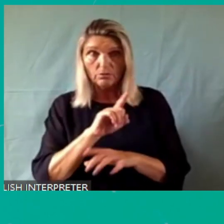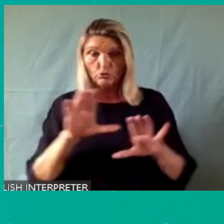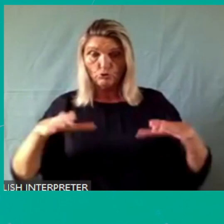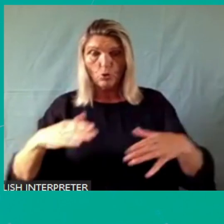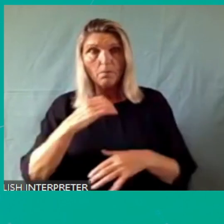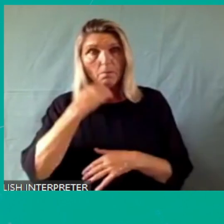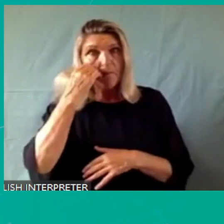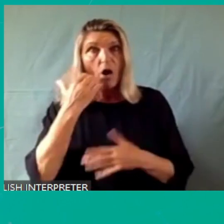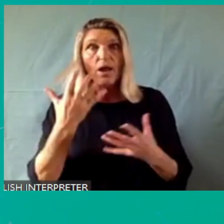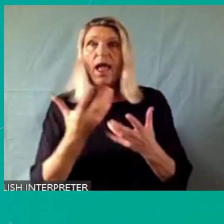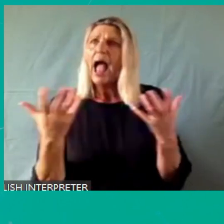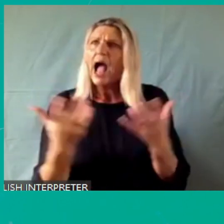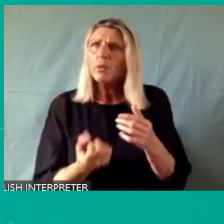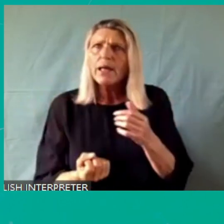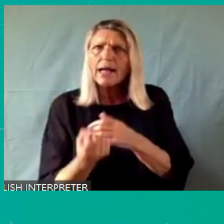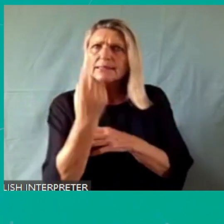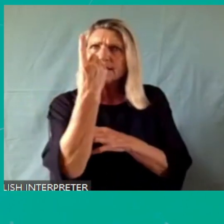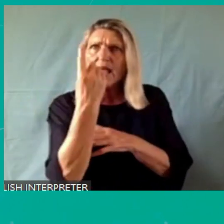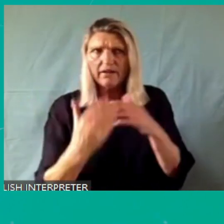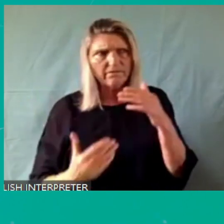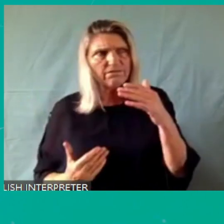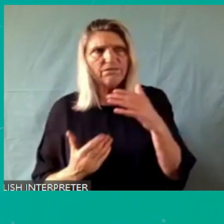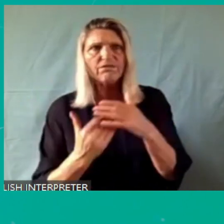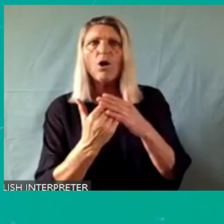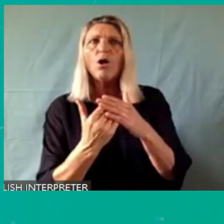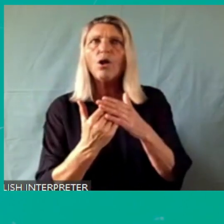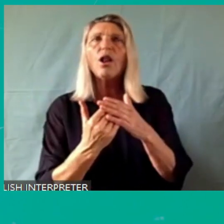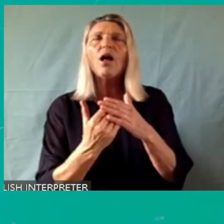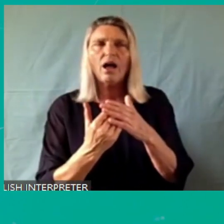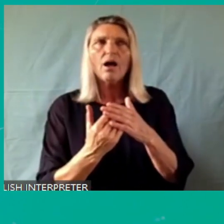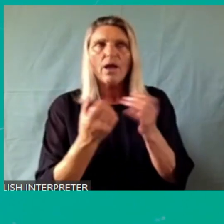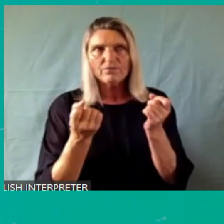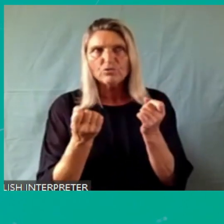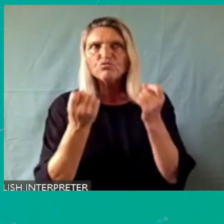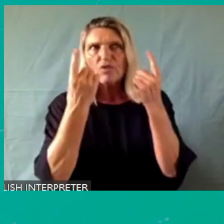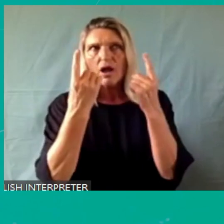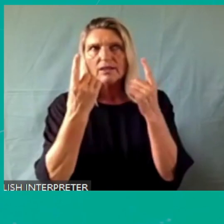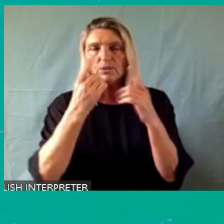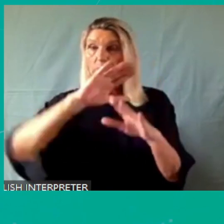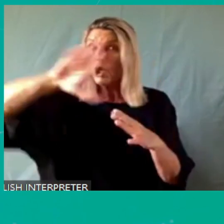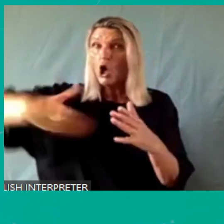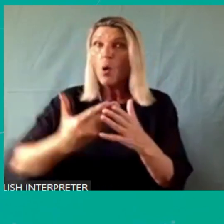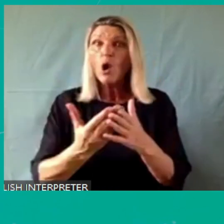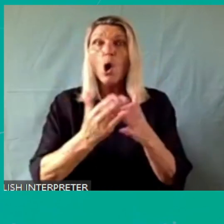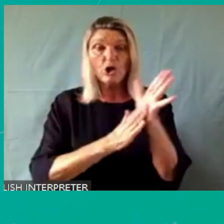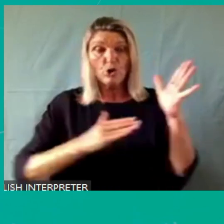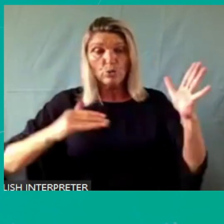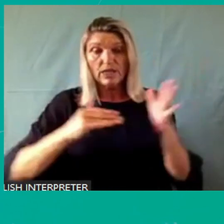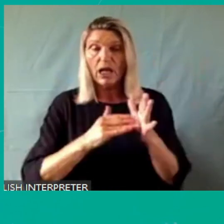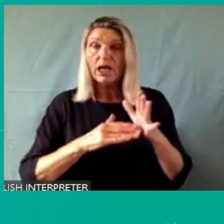fully understood against the social backdrop of colonisation and dispossession, intergenerational